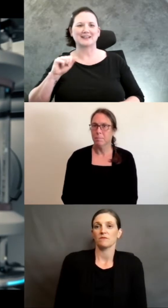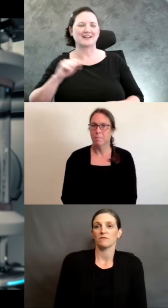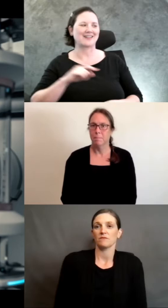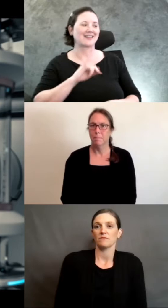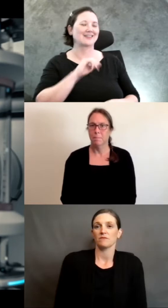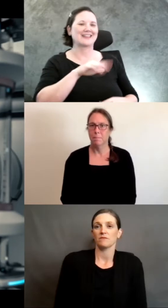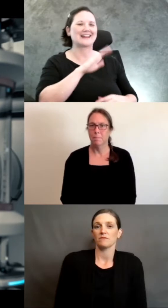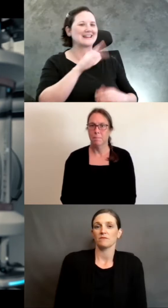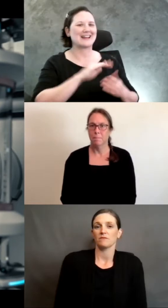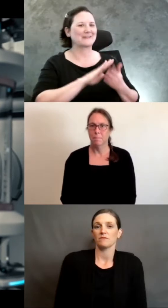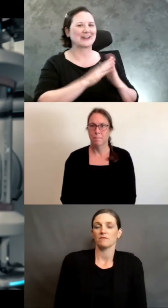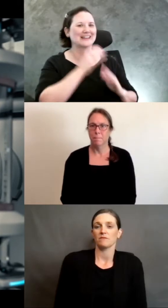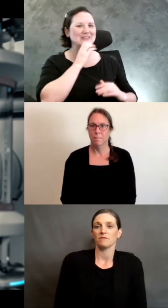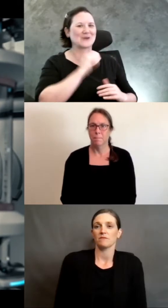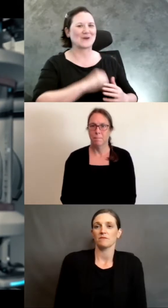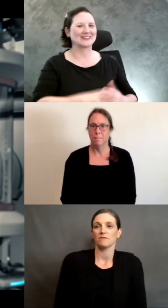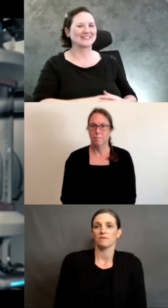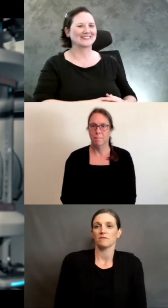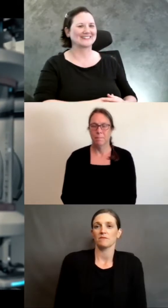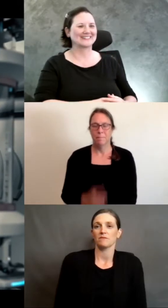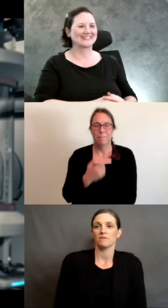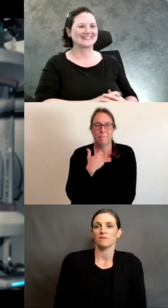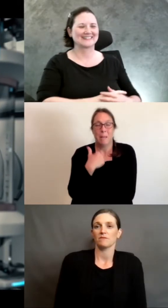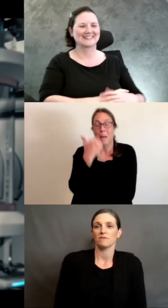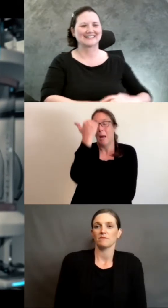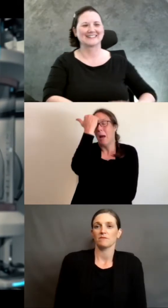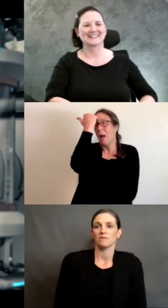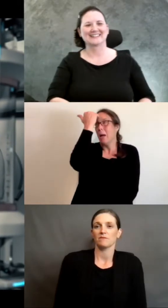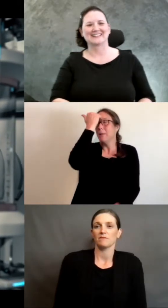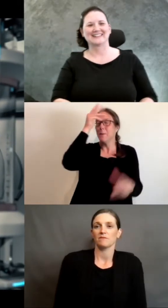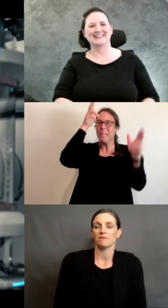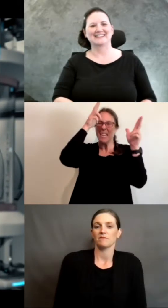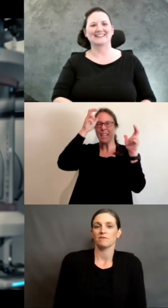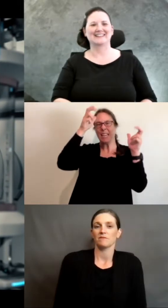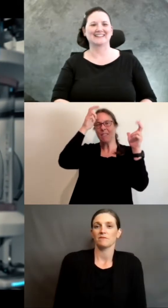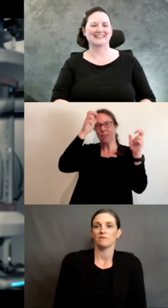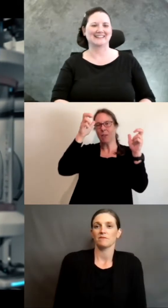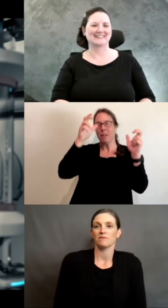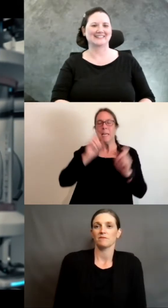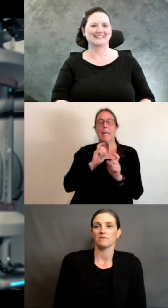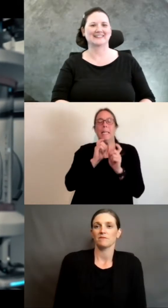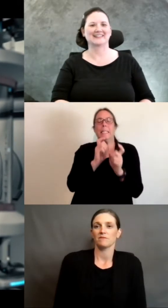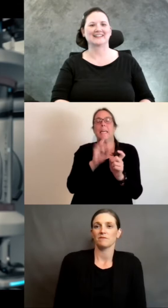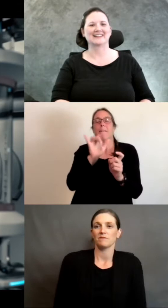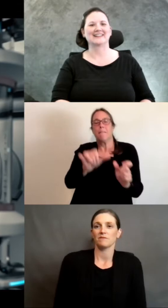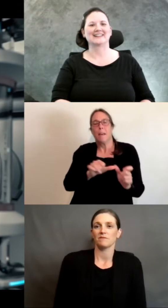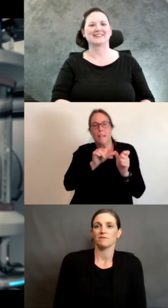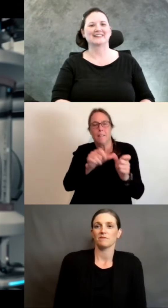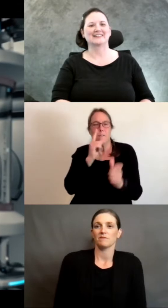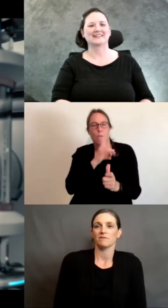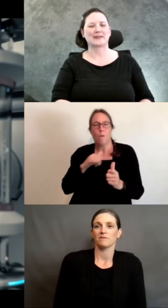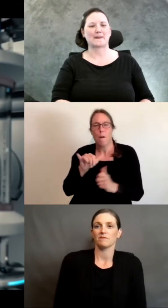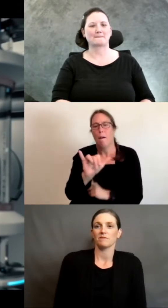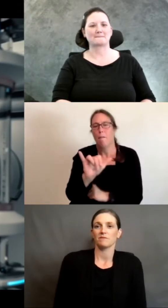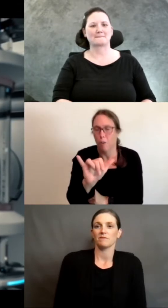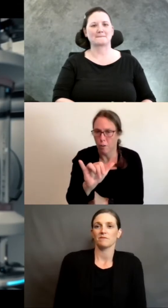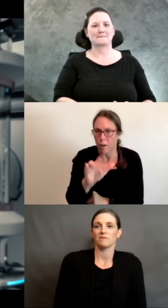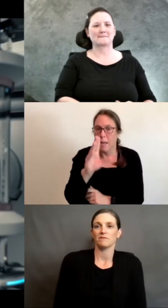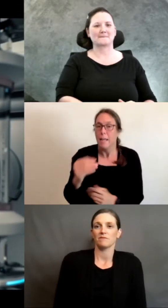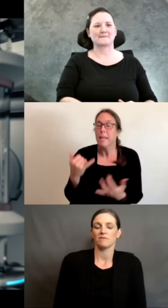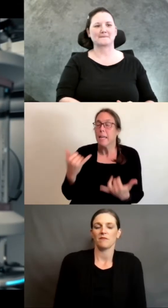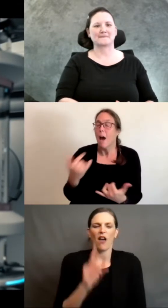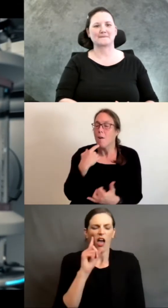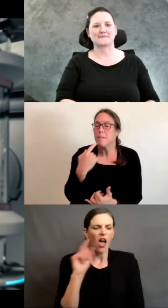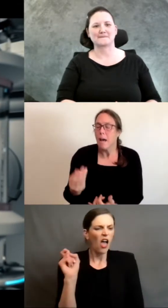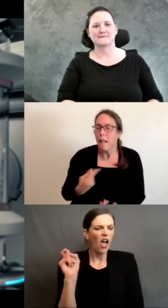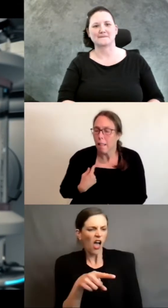know. Evil is the gift that keeps on giving. Now tell us how you... Revan notices Brad has passed out.